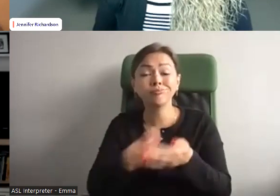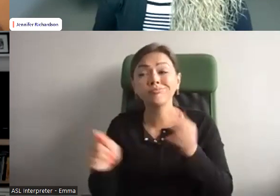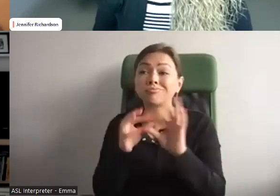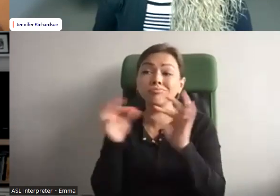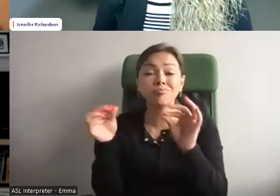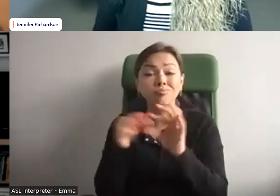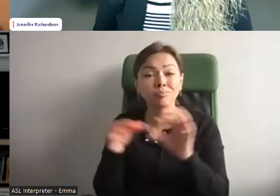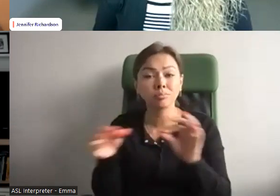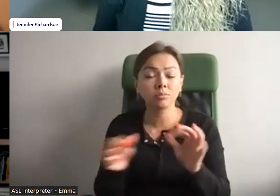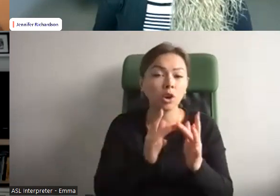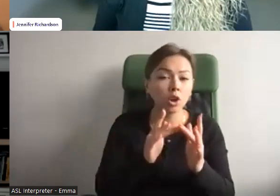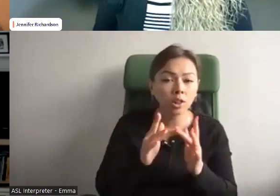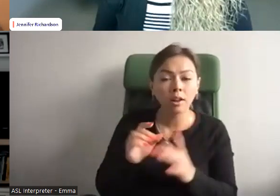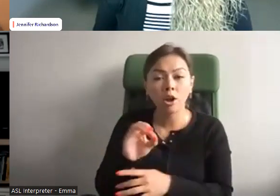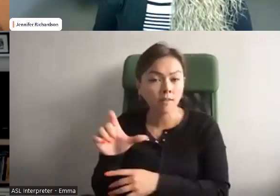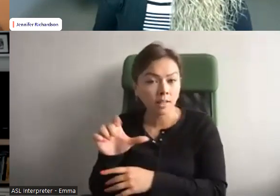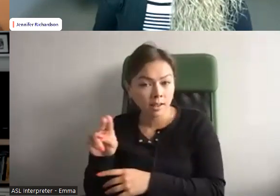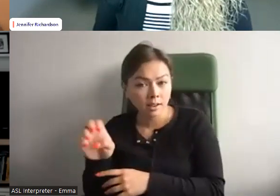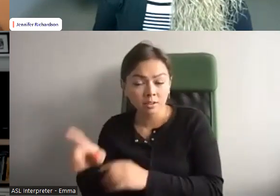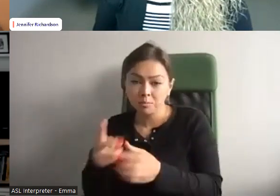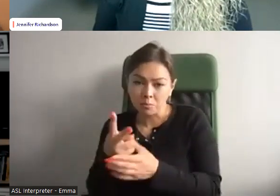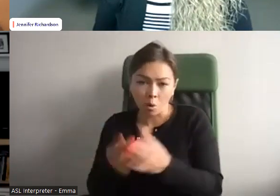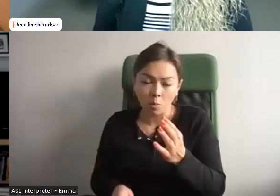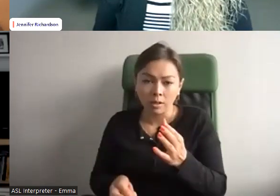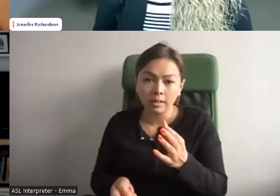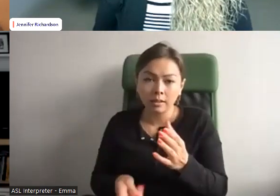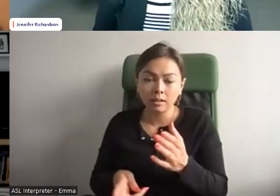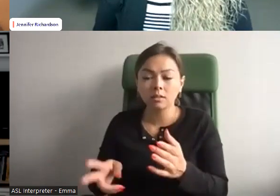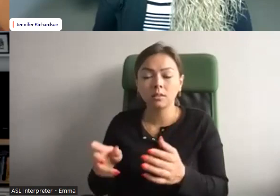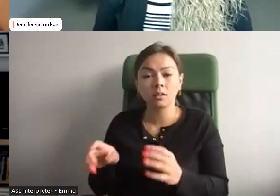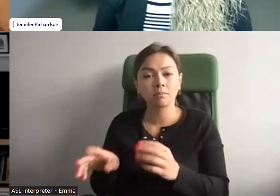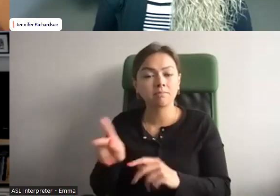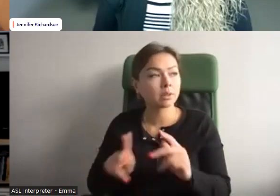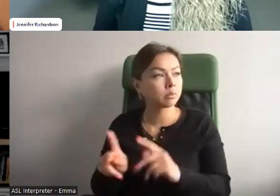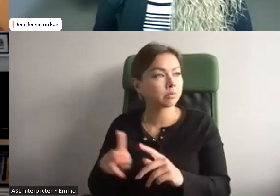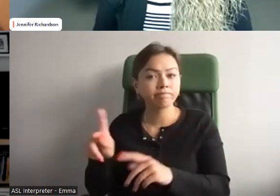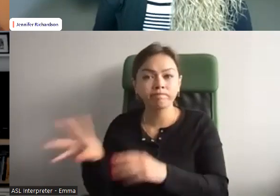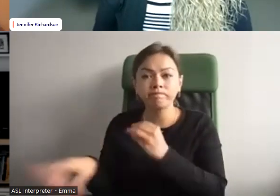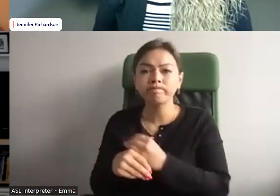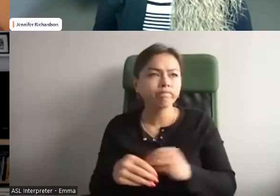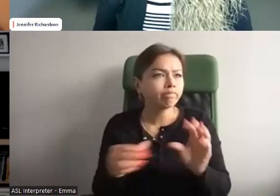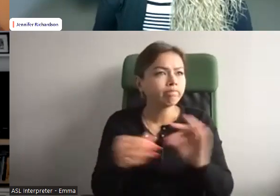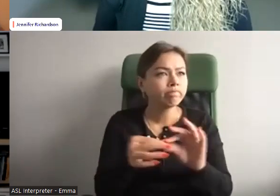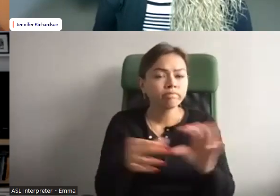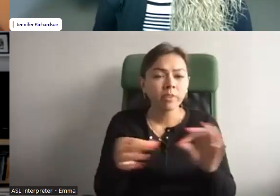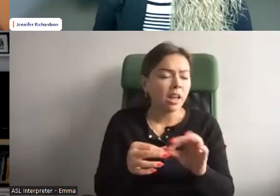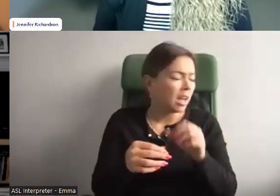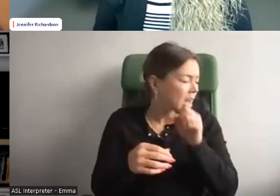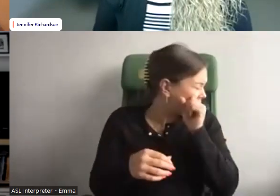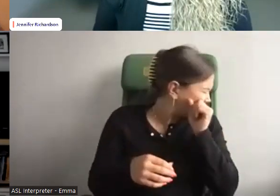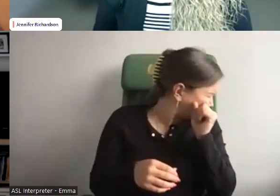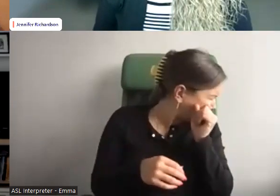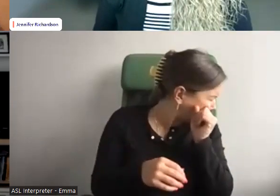online and offline. Because those comments are one way in which we actually feed into a populist